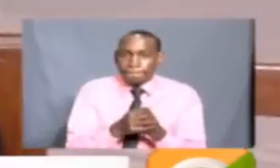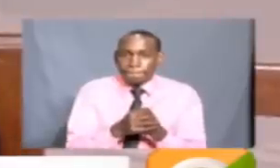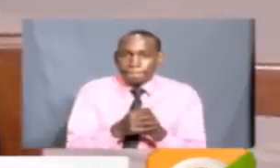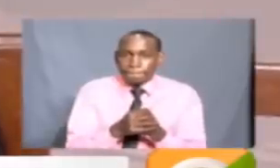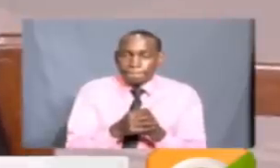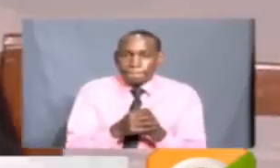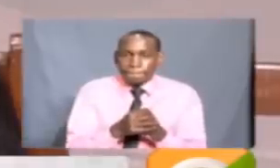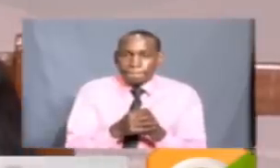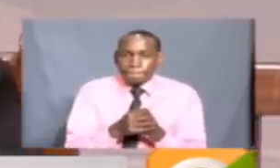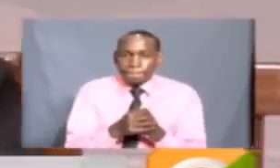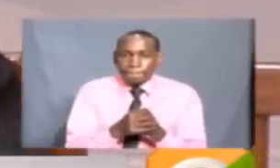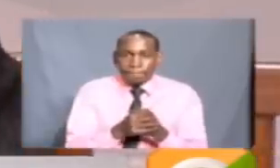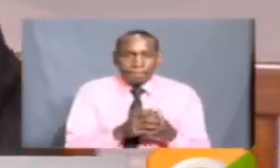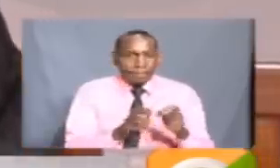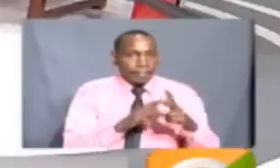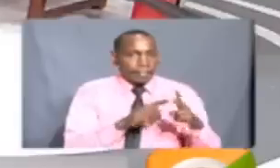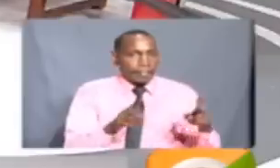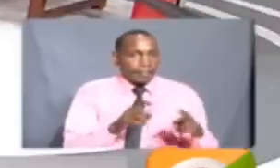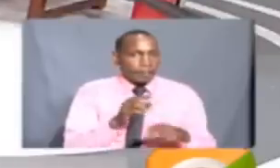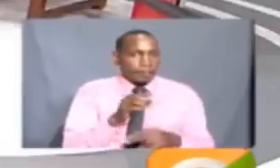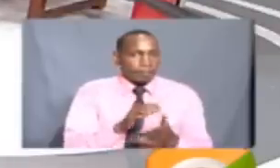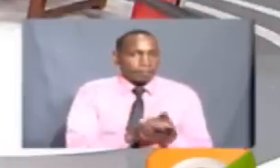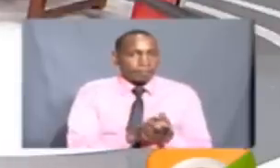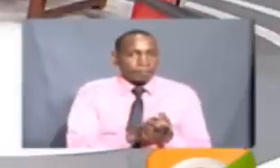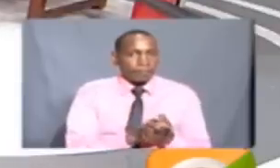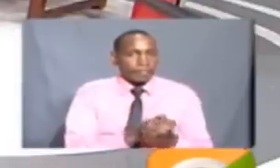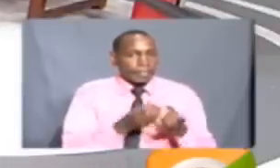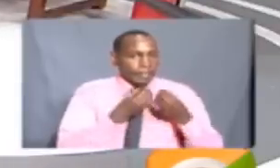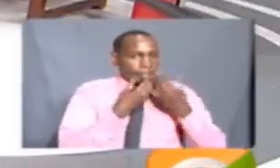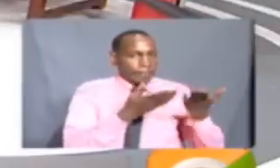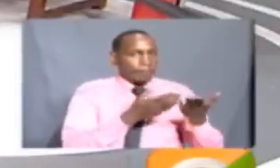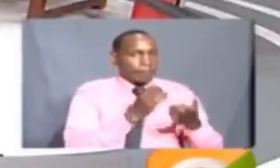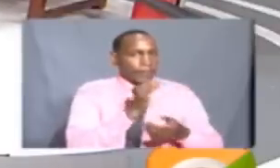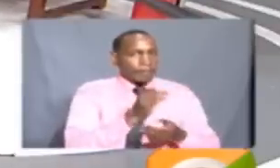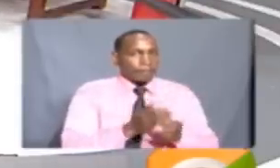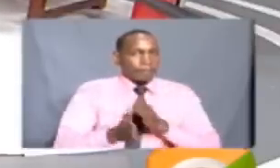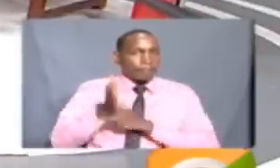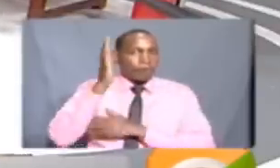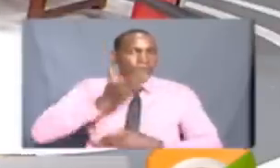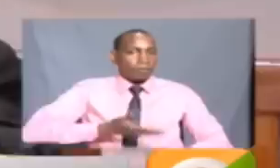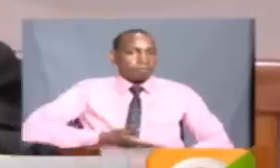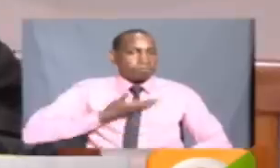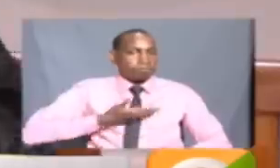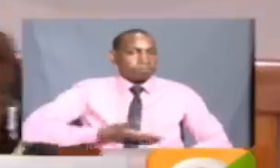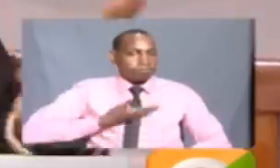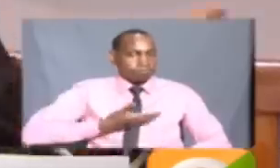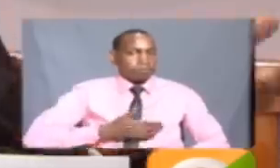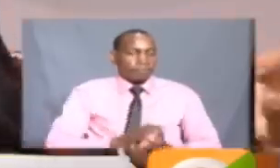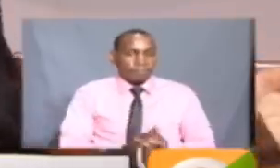He's come from the home of the rainmakers. Tell us whether the gods are angry.